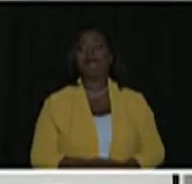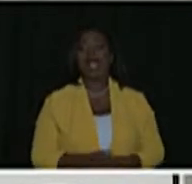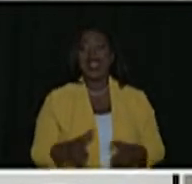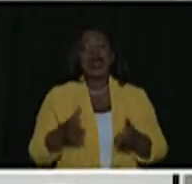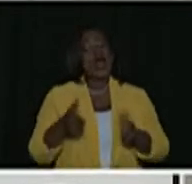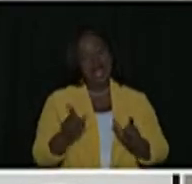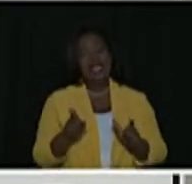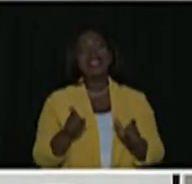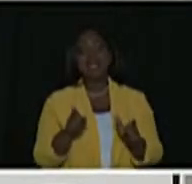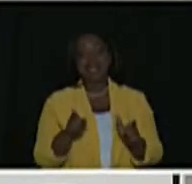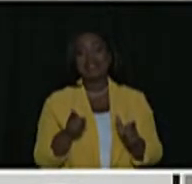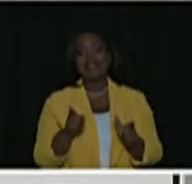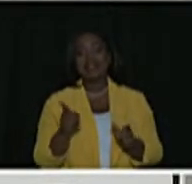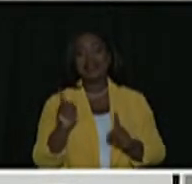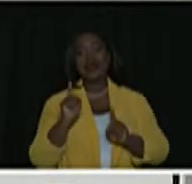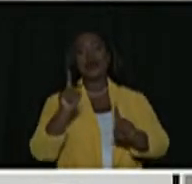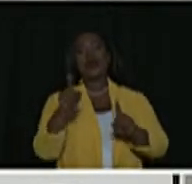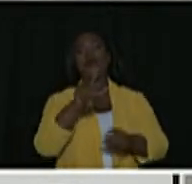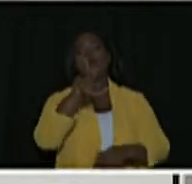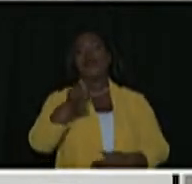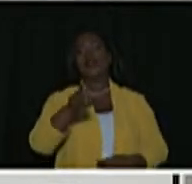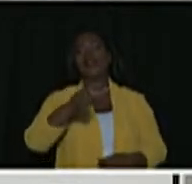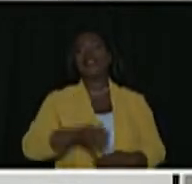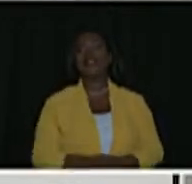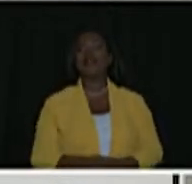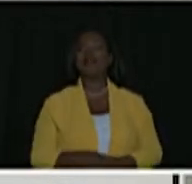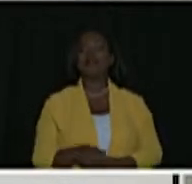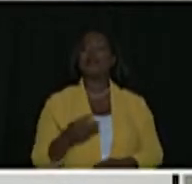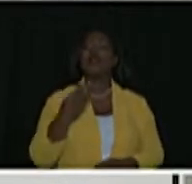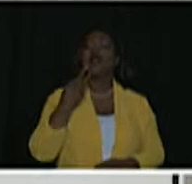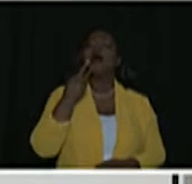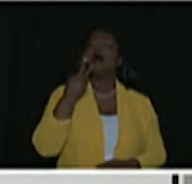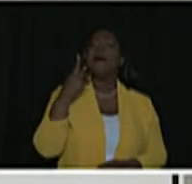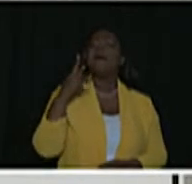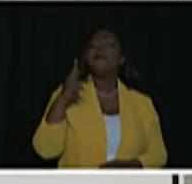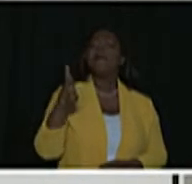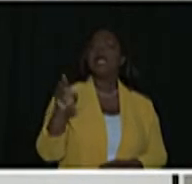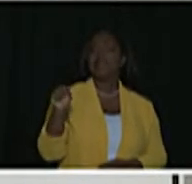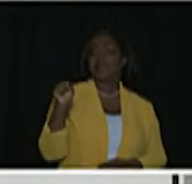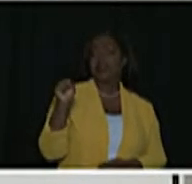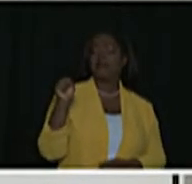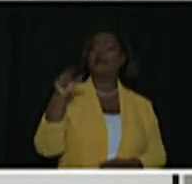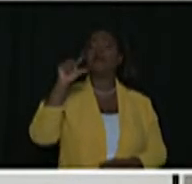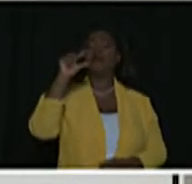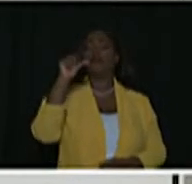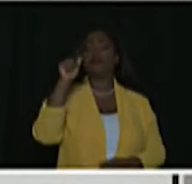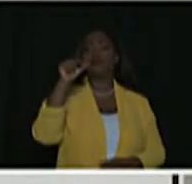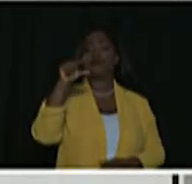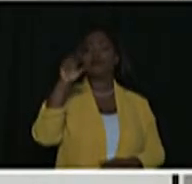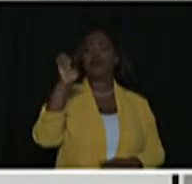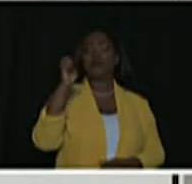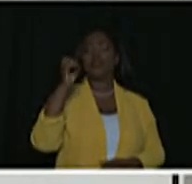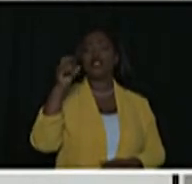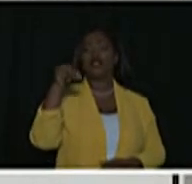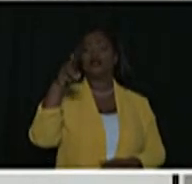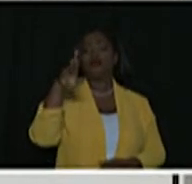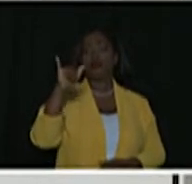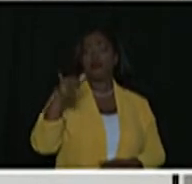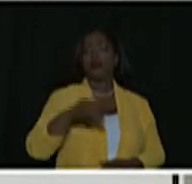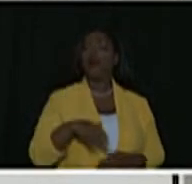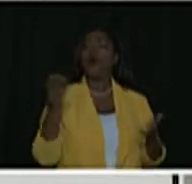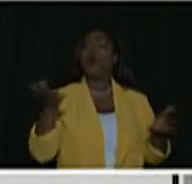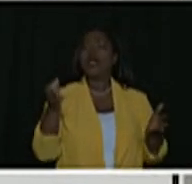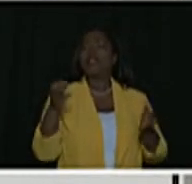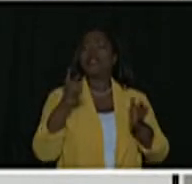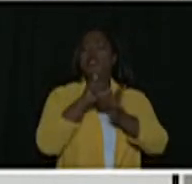right to the questions. Mrs. Gage Gray, first of all, what is the role and mandate of the